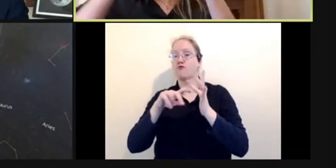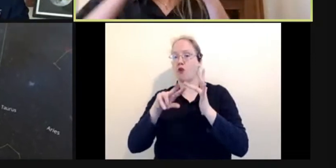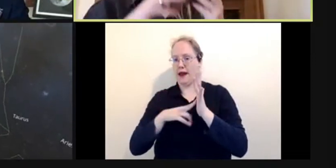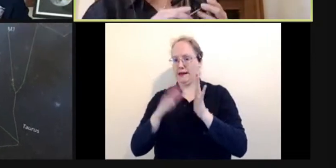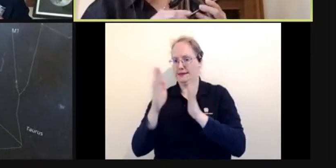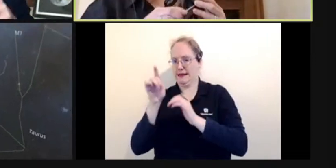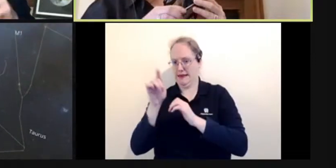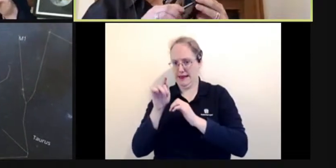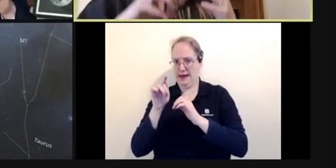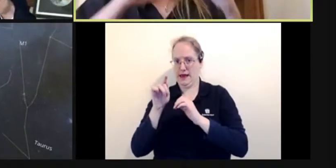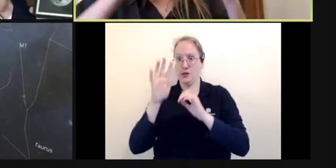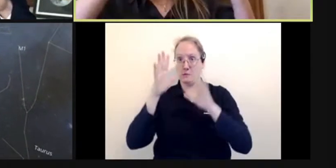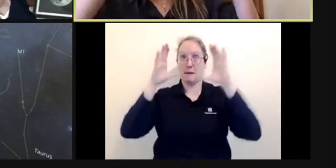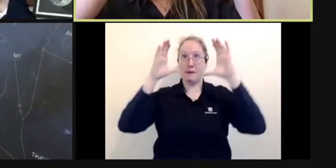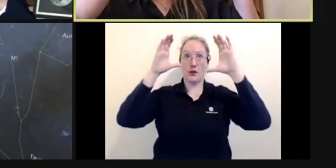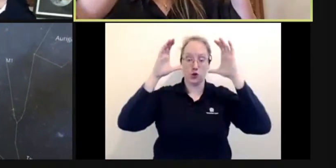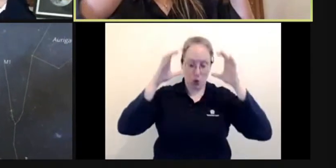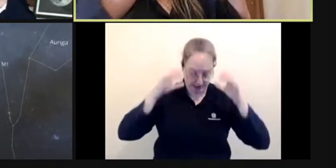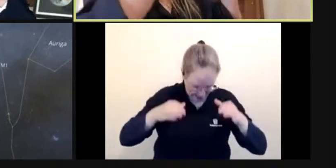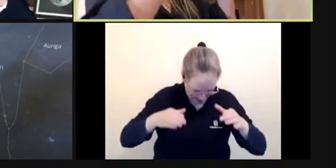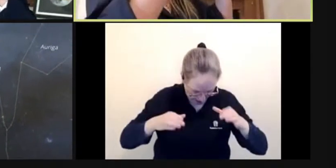So take a second and get oriented.